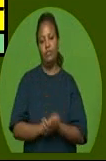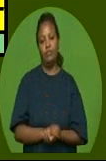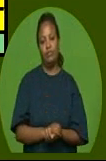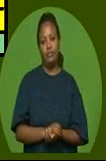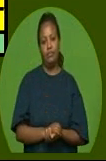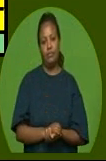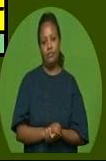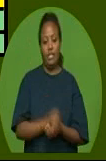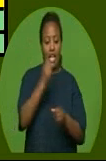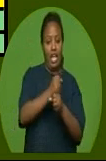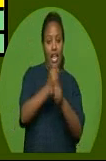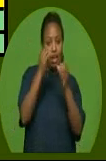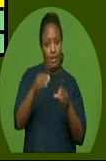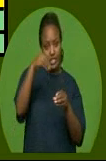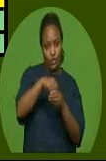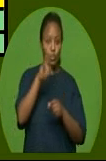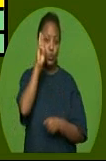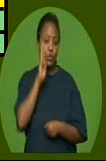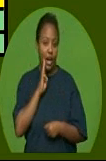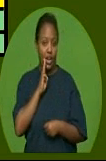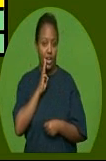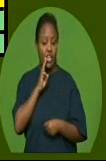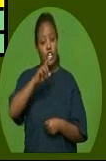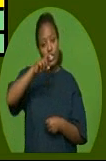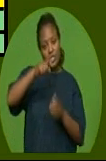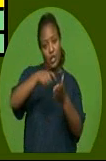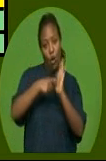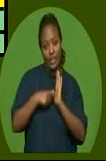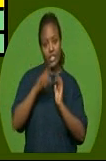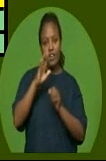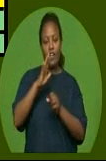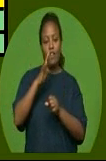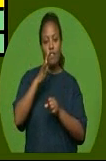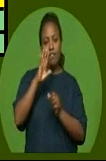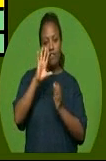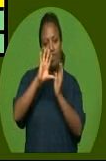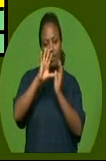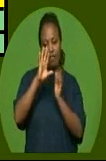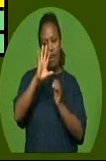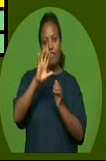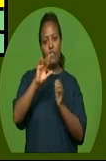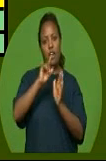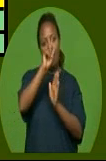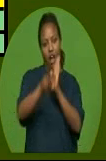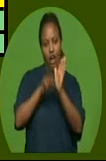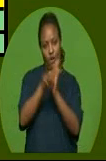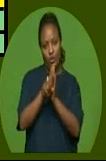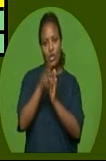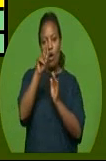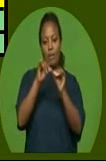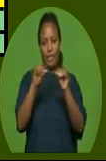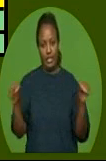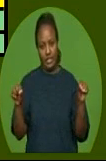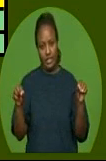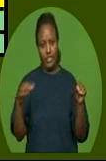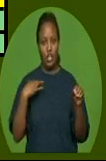shoes, whereas a laborer in Sudan requires 5 hours to produce 1 meter